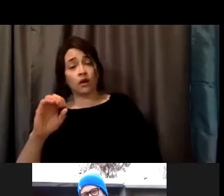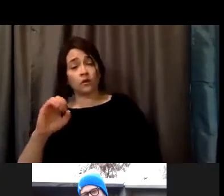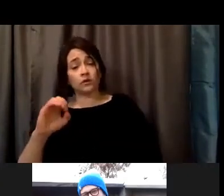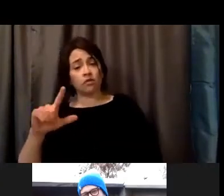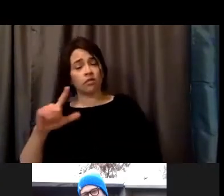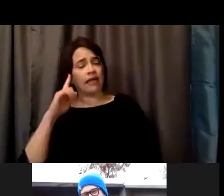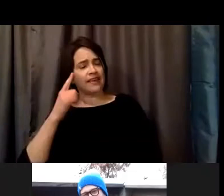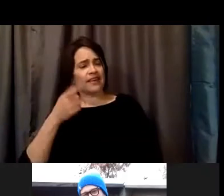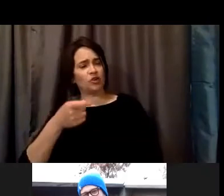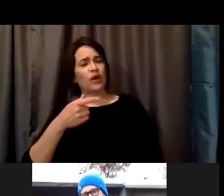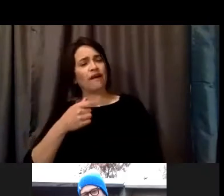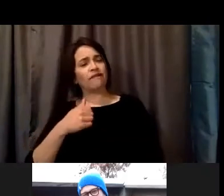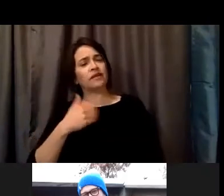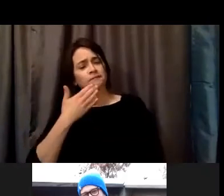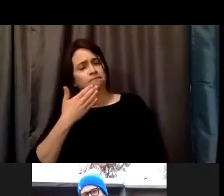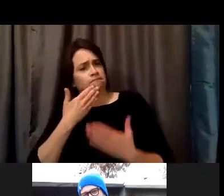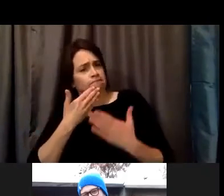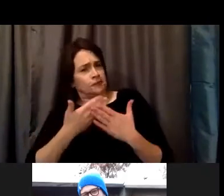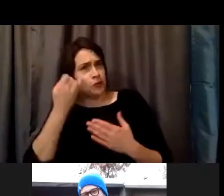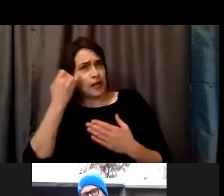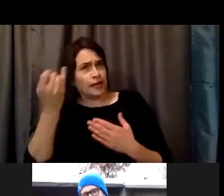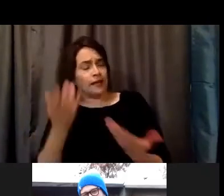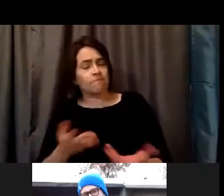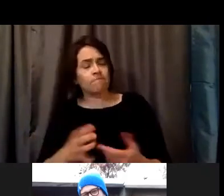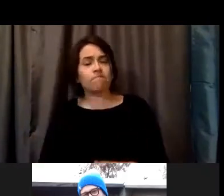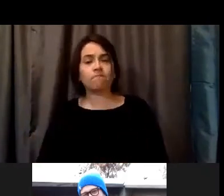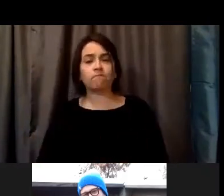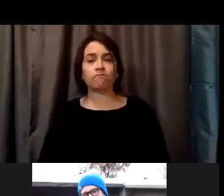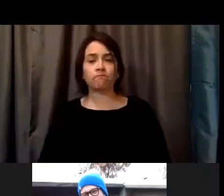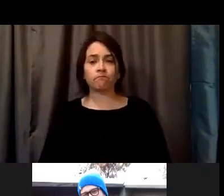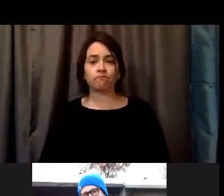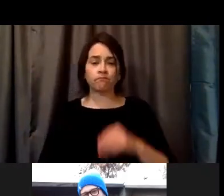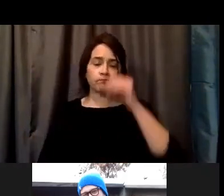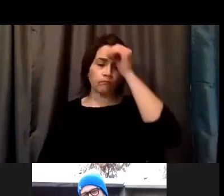idea. Okay, we have